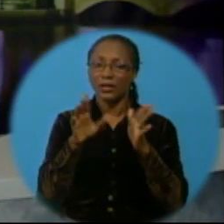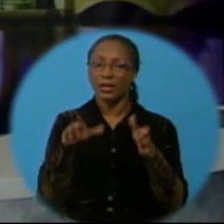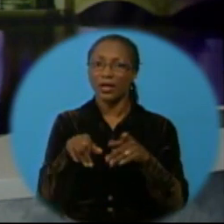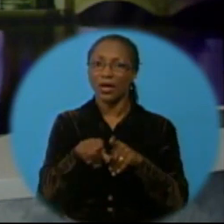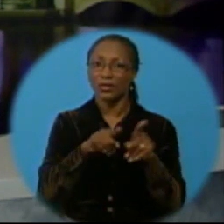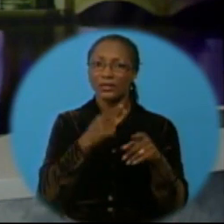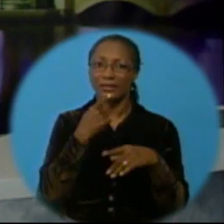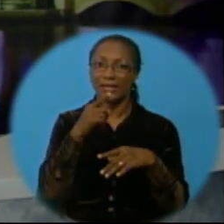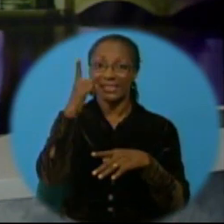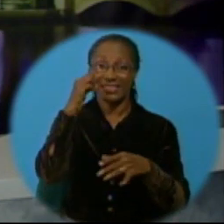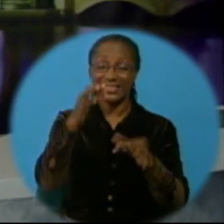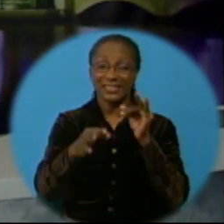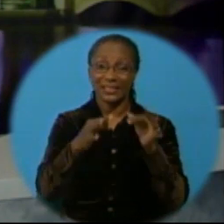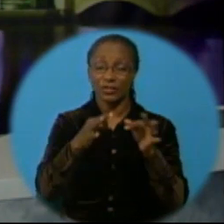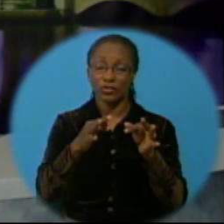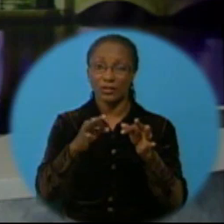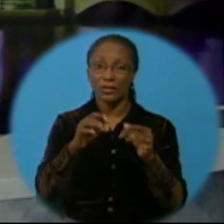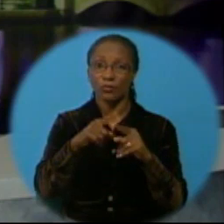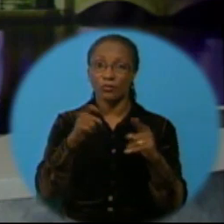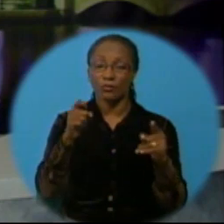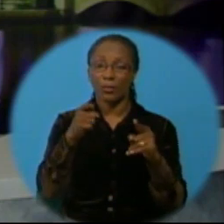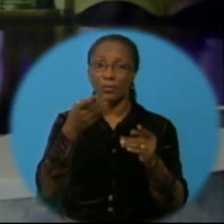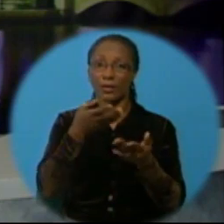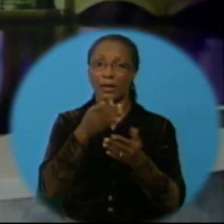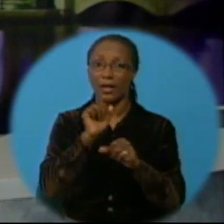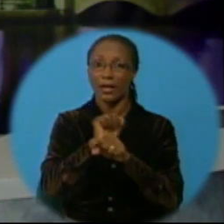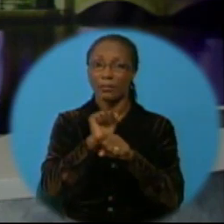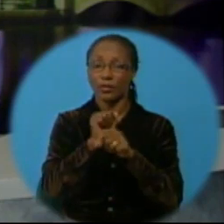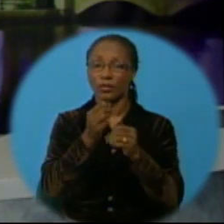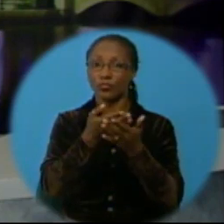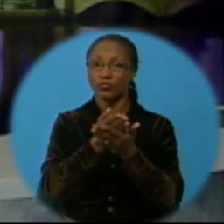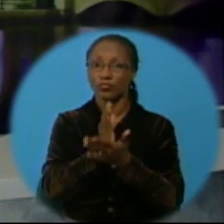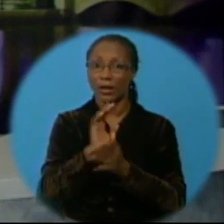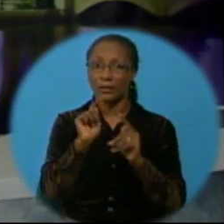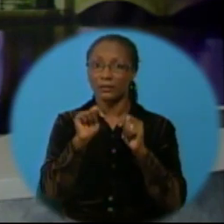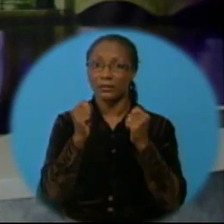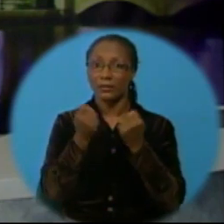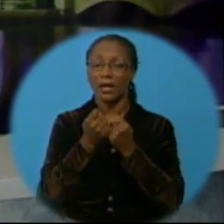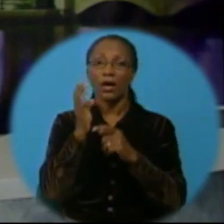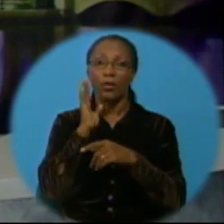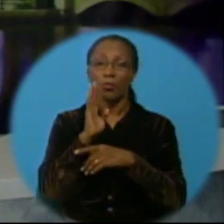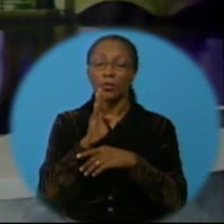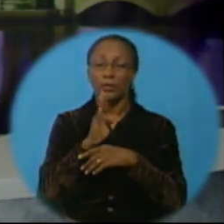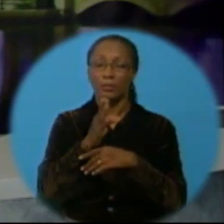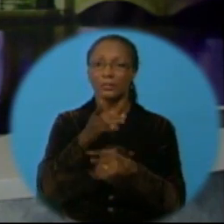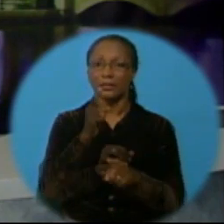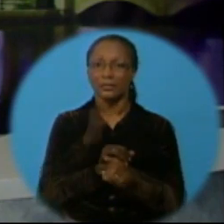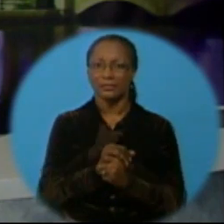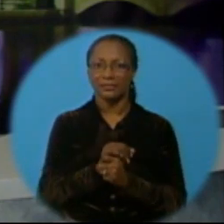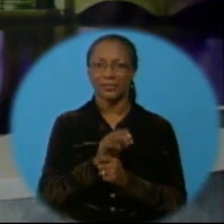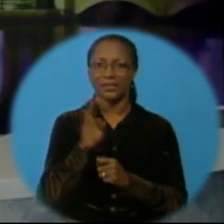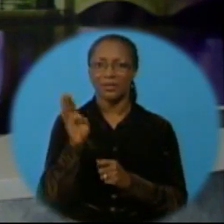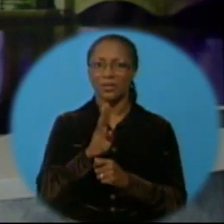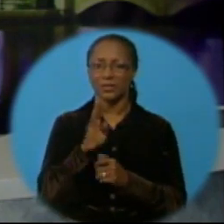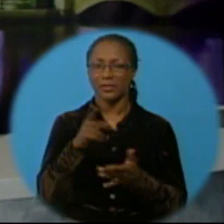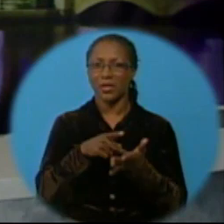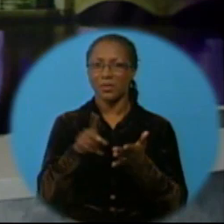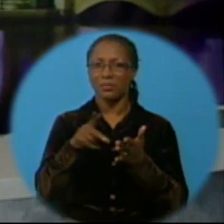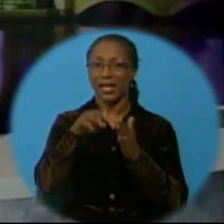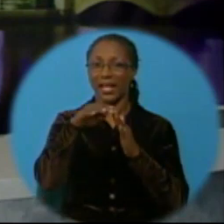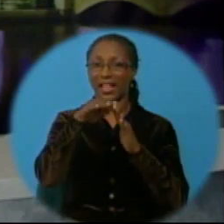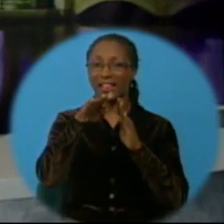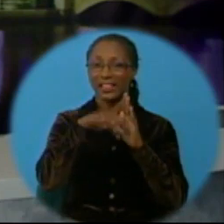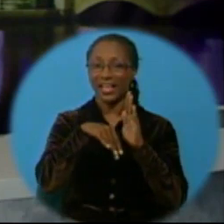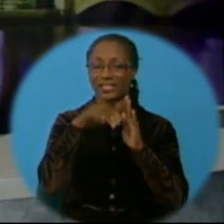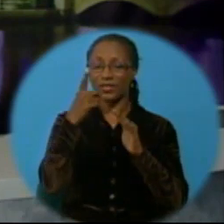tribunal will be binding. He added that the decision can only be appealed on points of law. Barbadians are paying